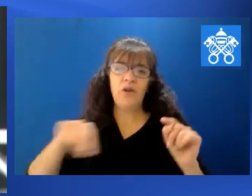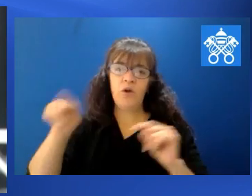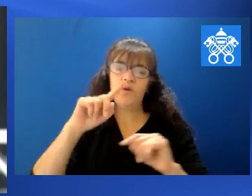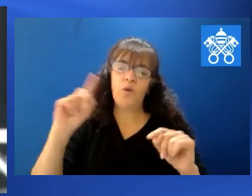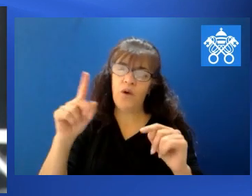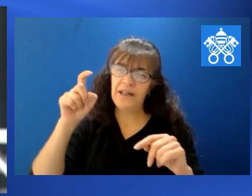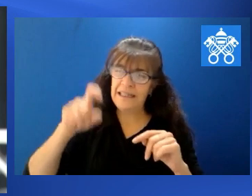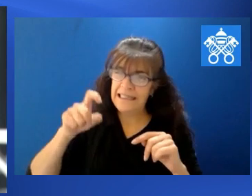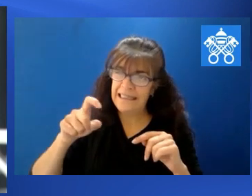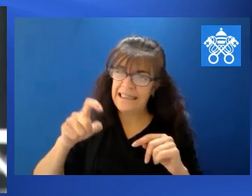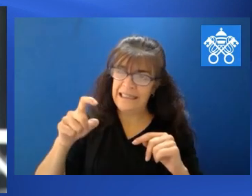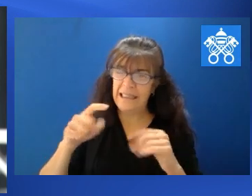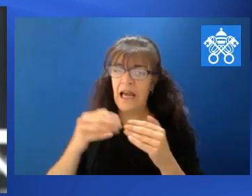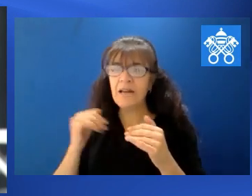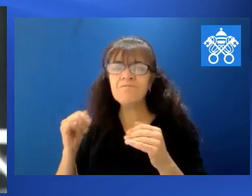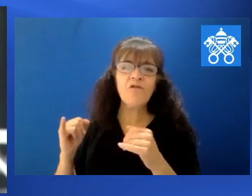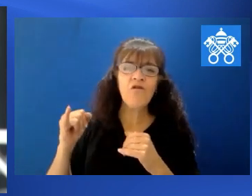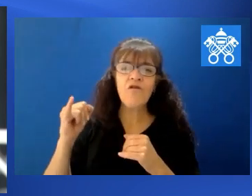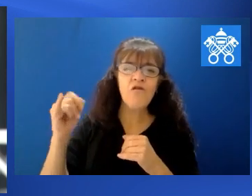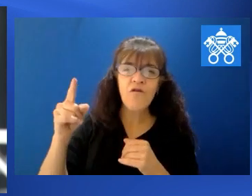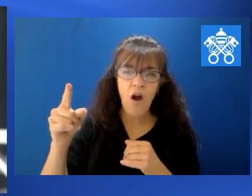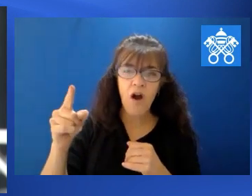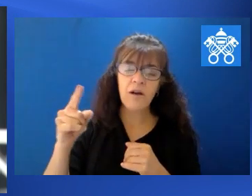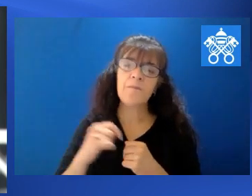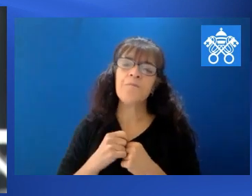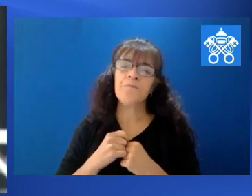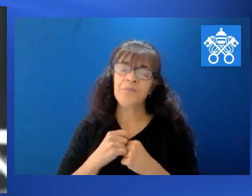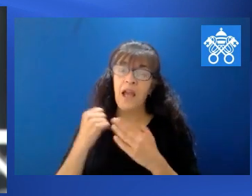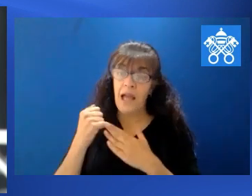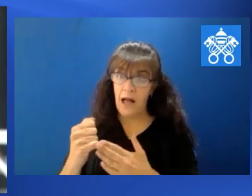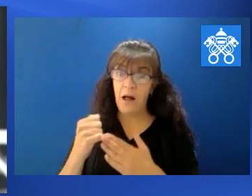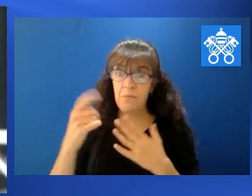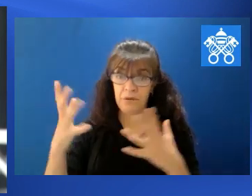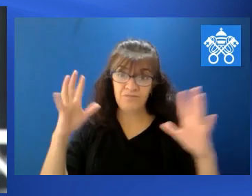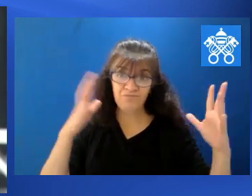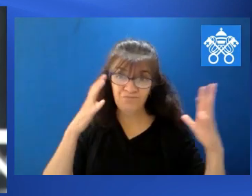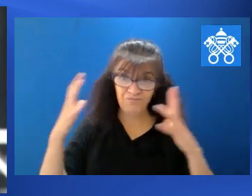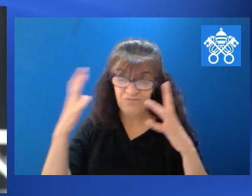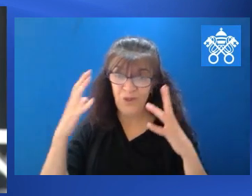and marginalized. And let us offer a round of applause for the new blessed.